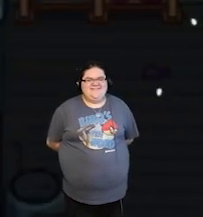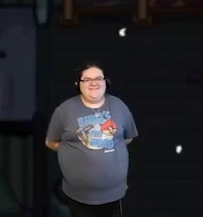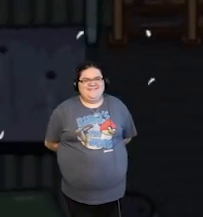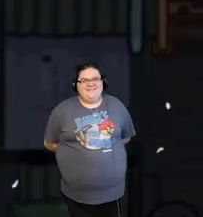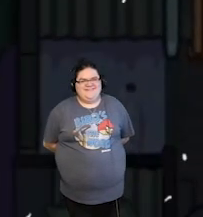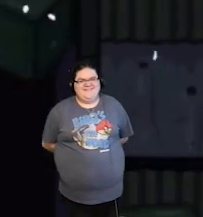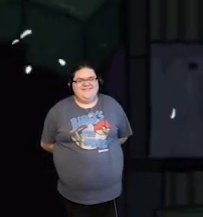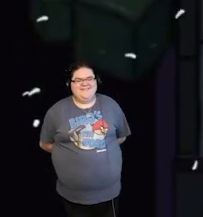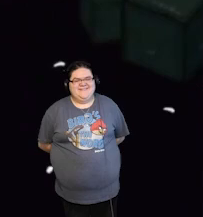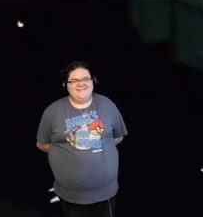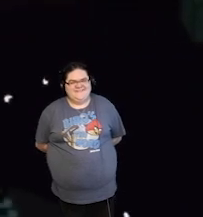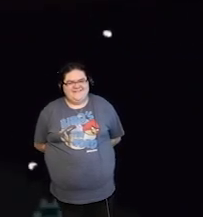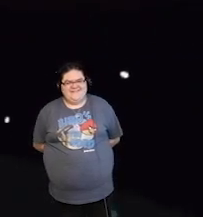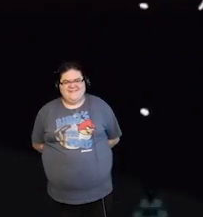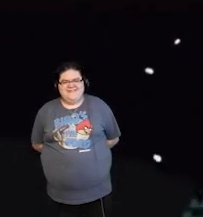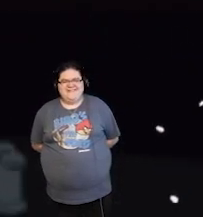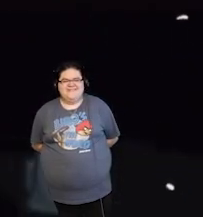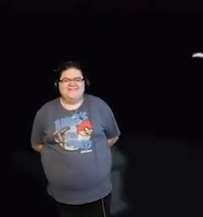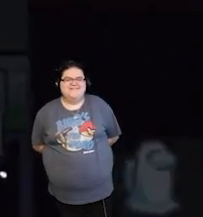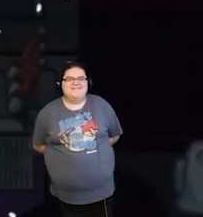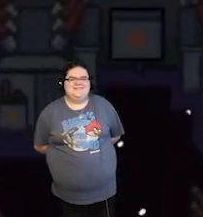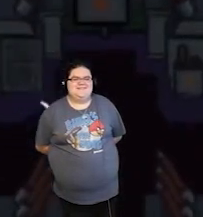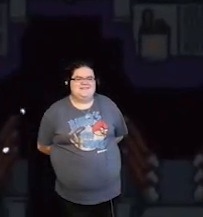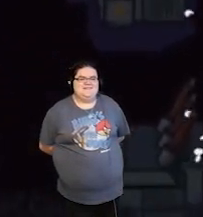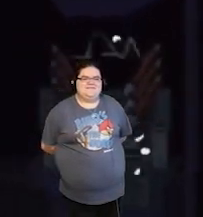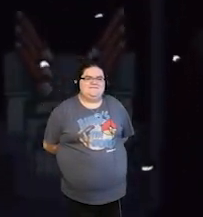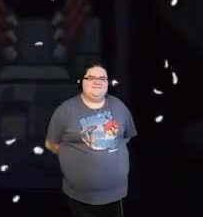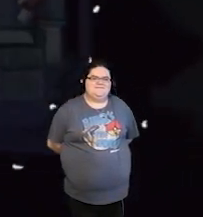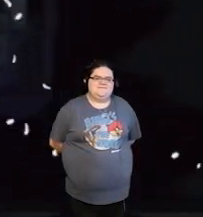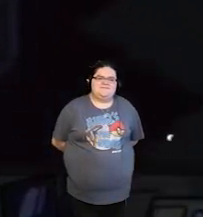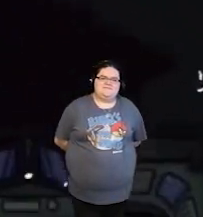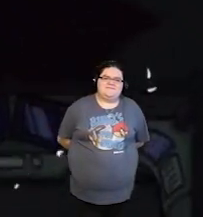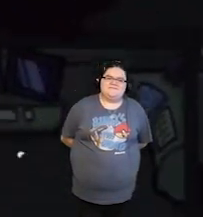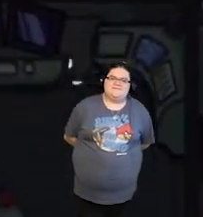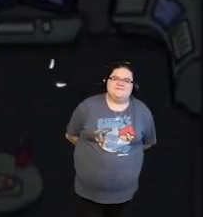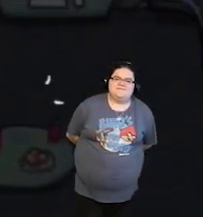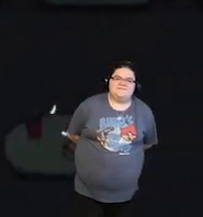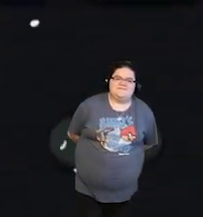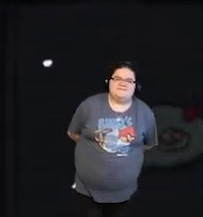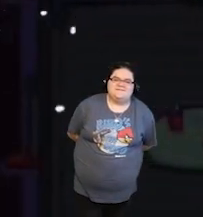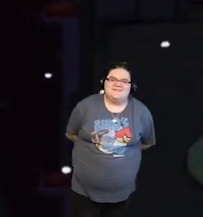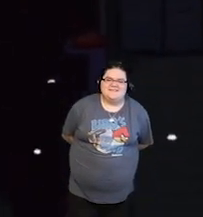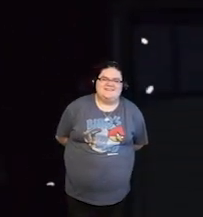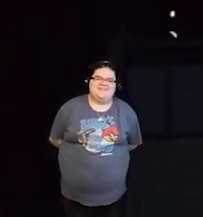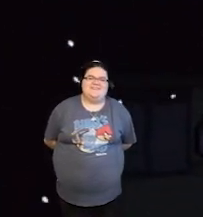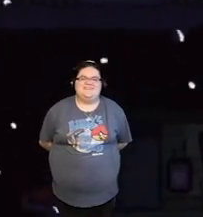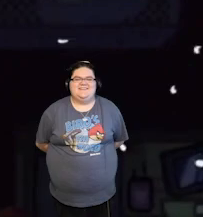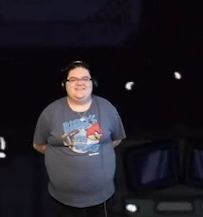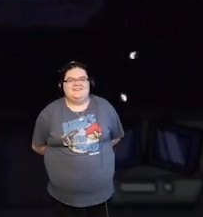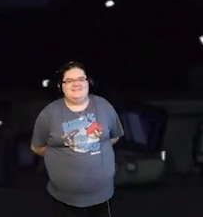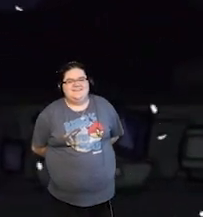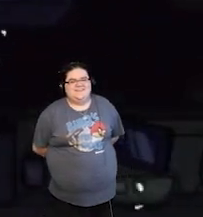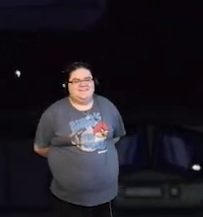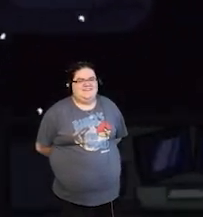They just got fixed. Ethan. Oh, there he is. He's chasing us.